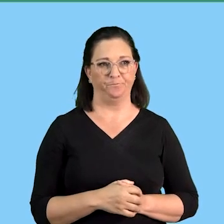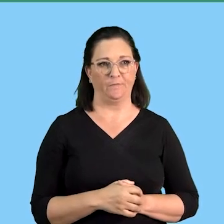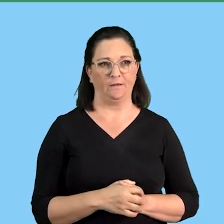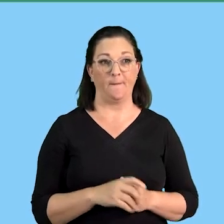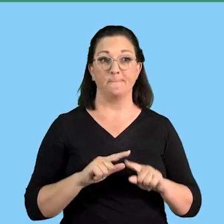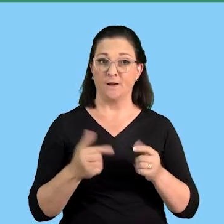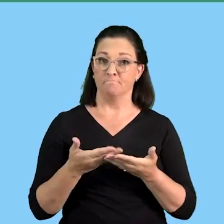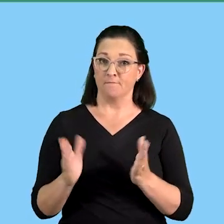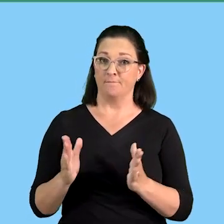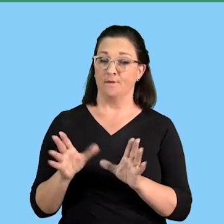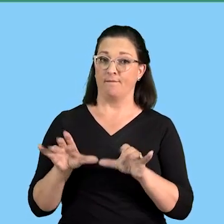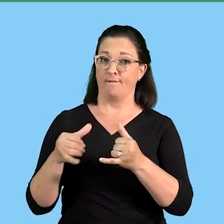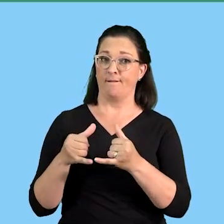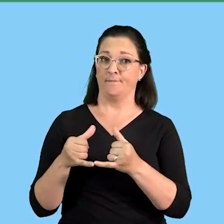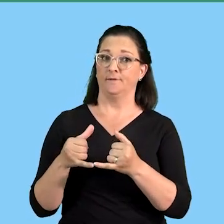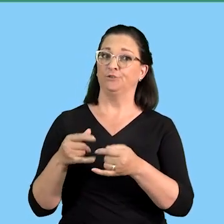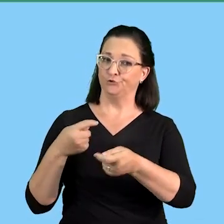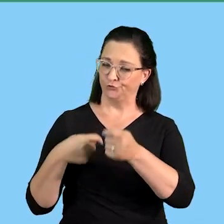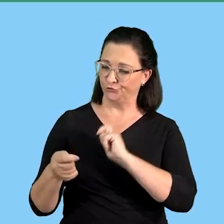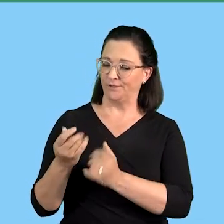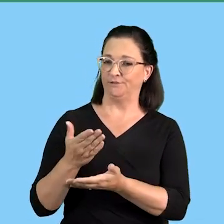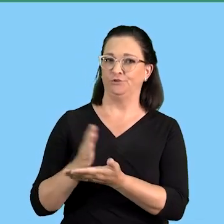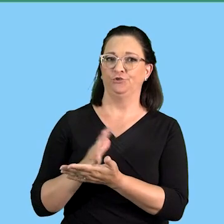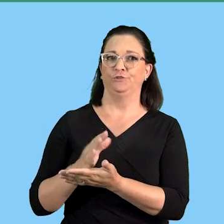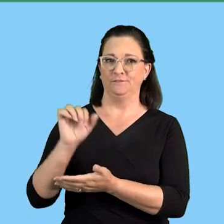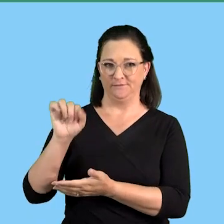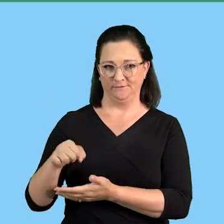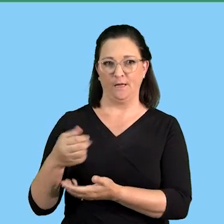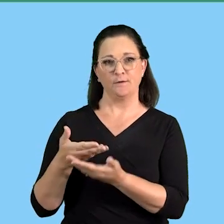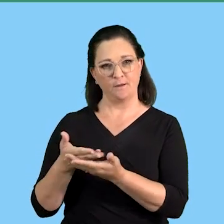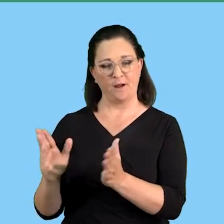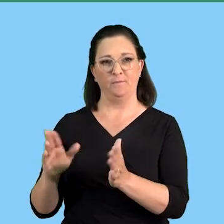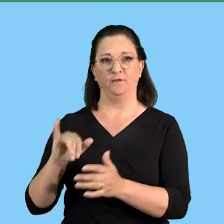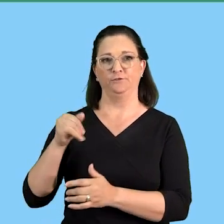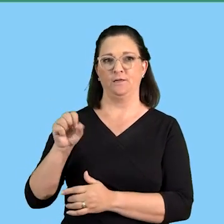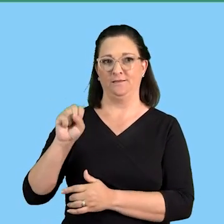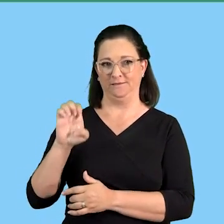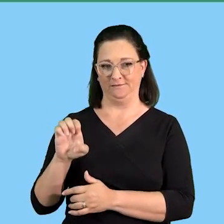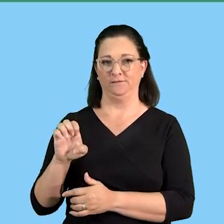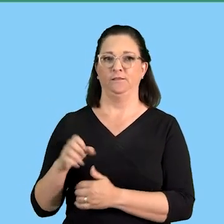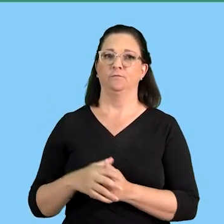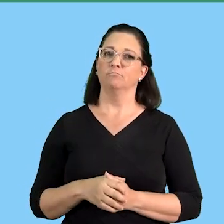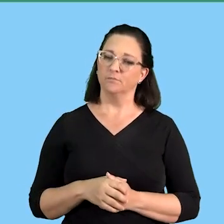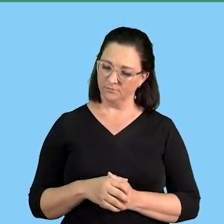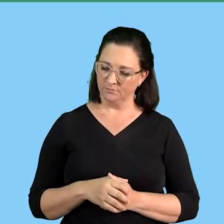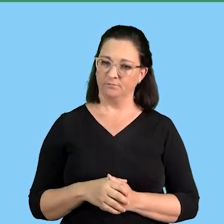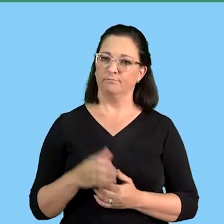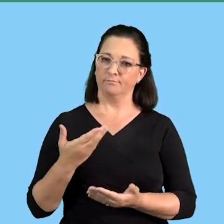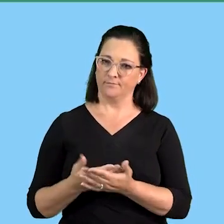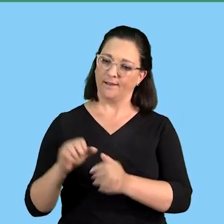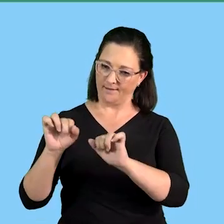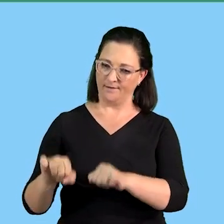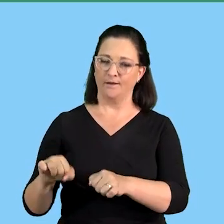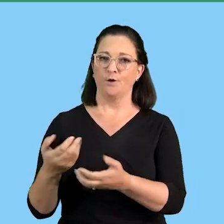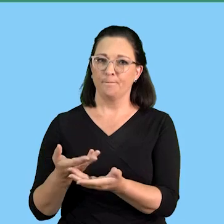But your public company trades its shares publicly on the Johannesburg Security Exchange. So they are allowed to sell to